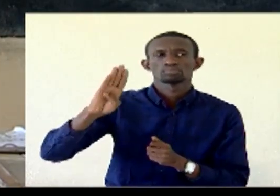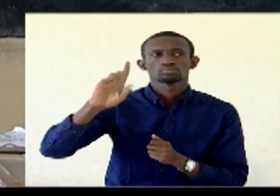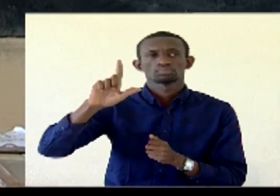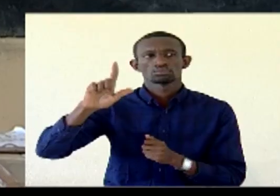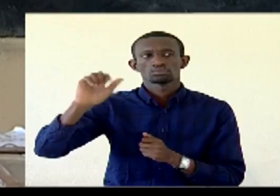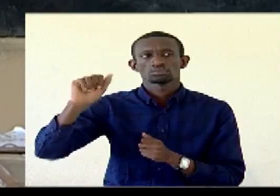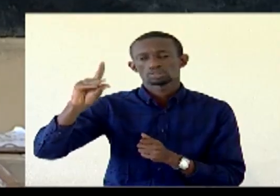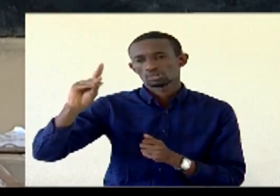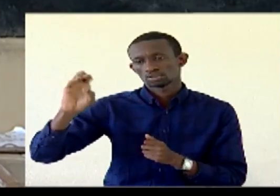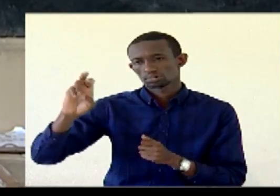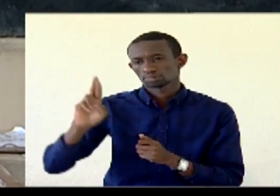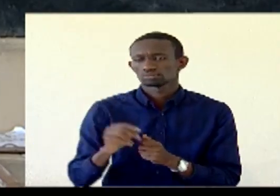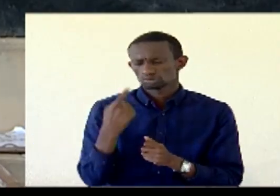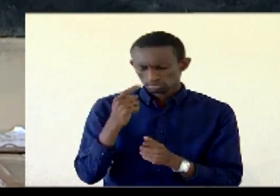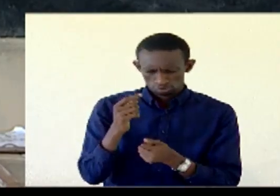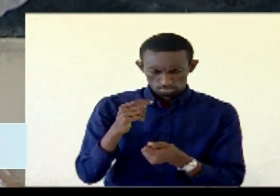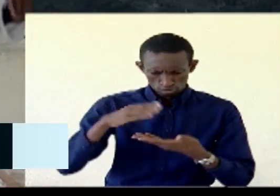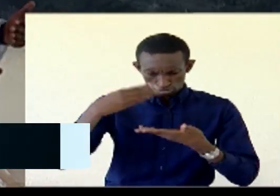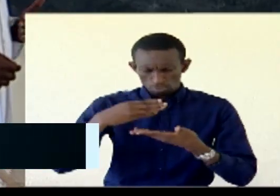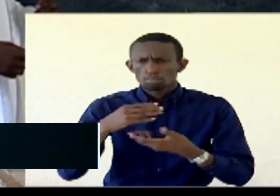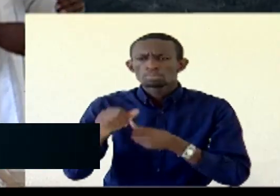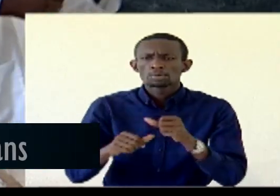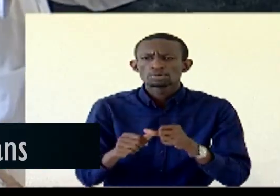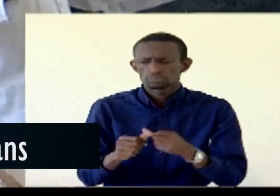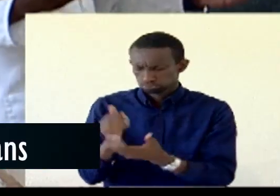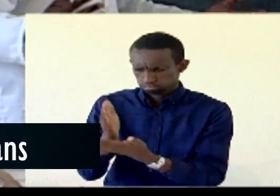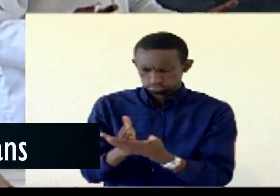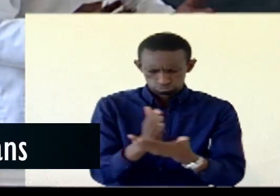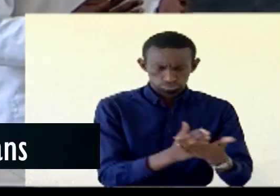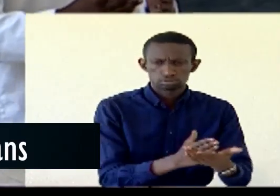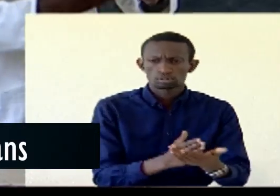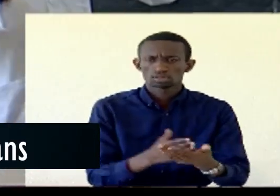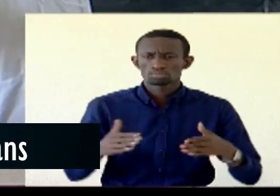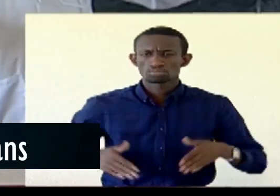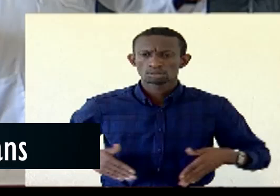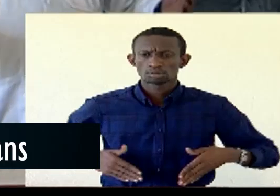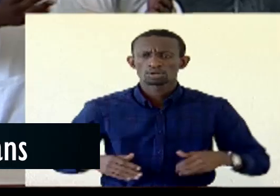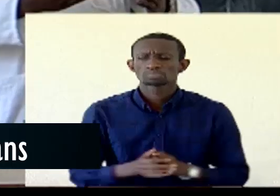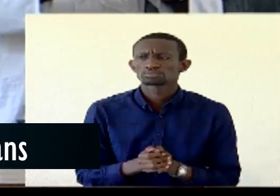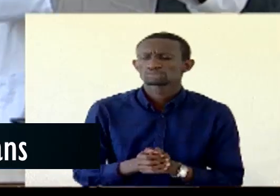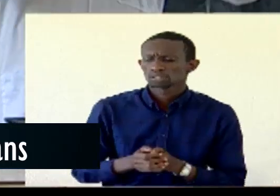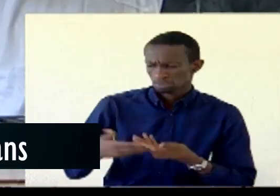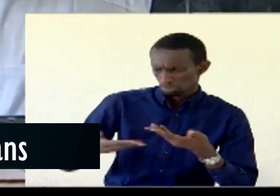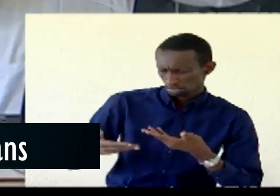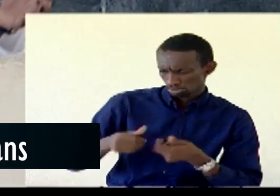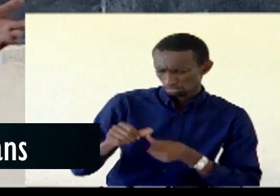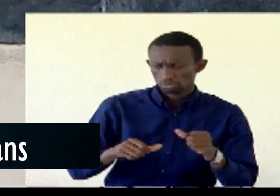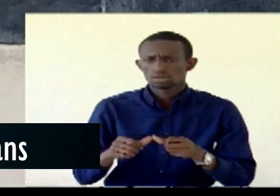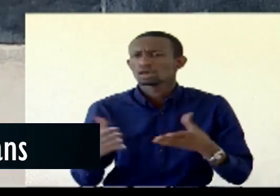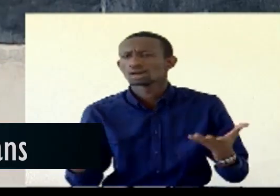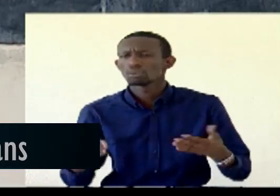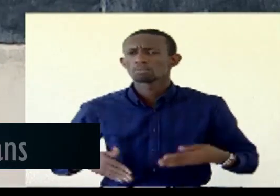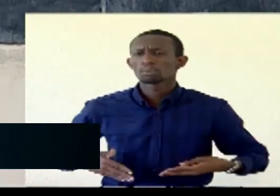parts of the kidney. We're going to discuss about how the kidney is acting as an organ